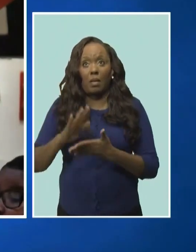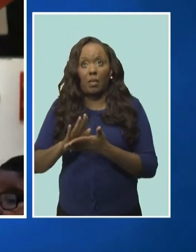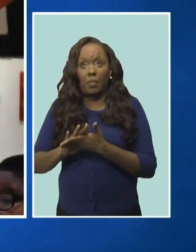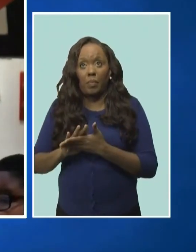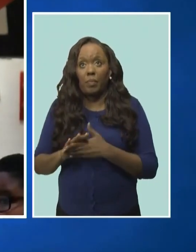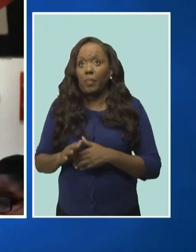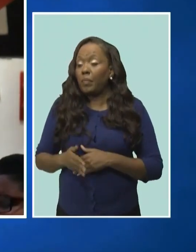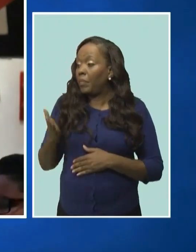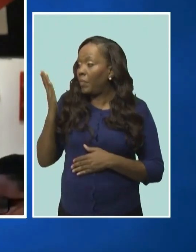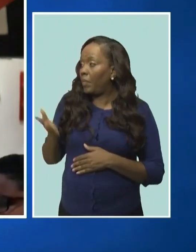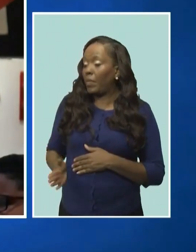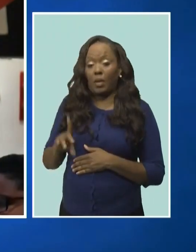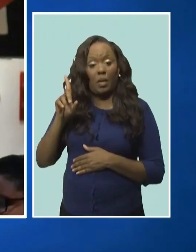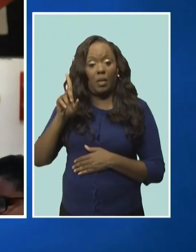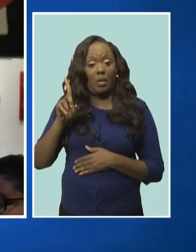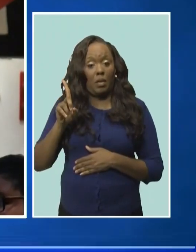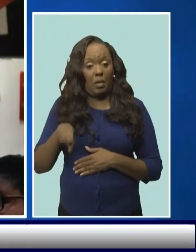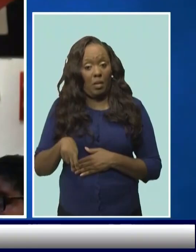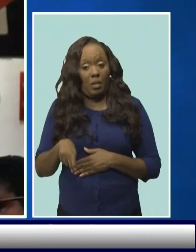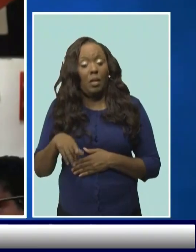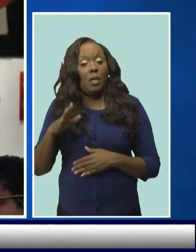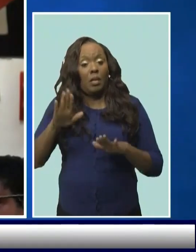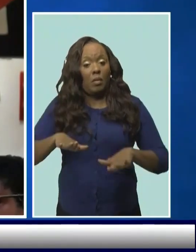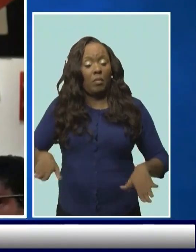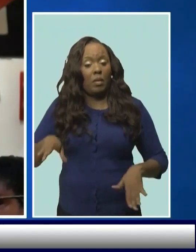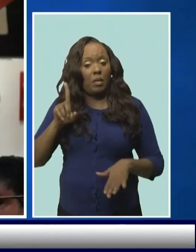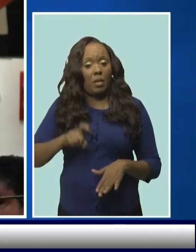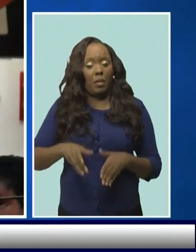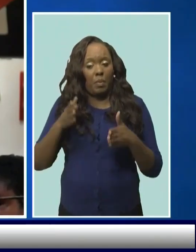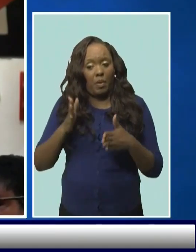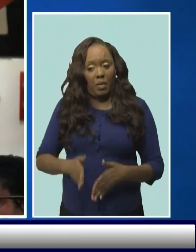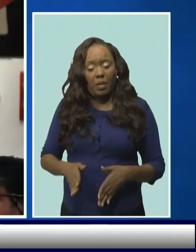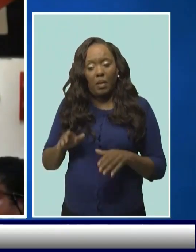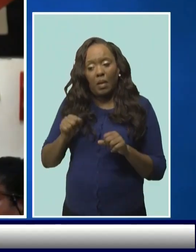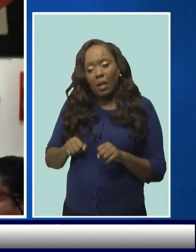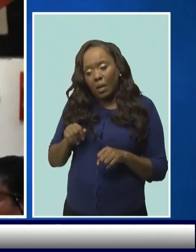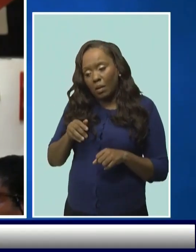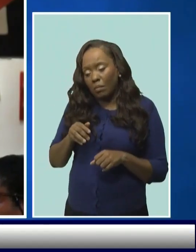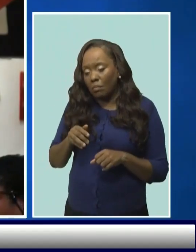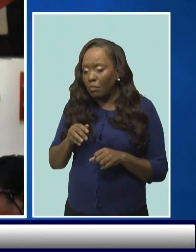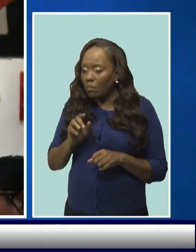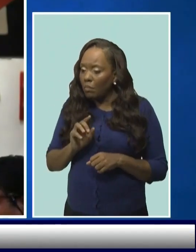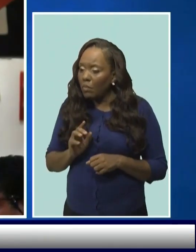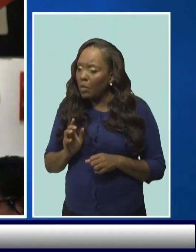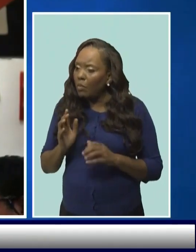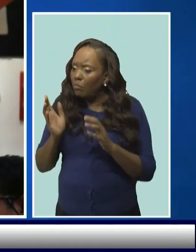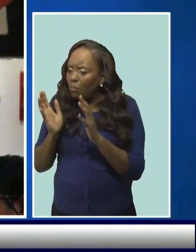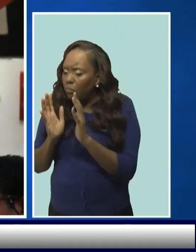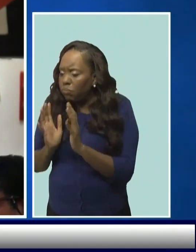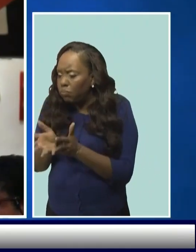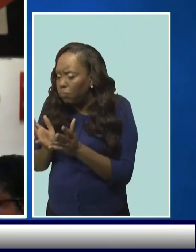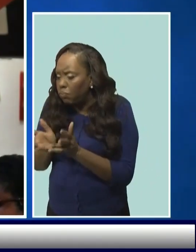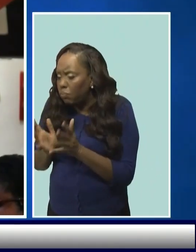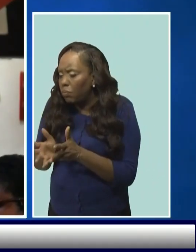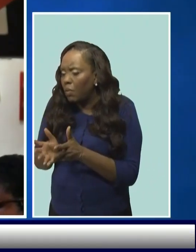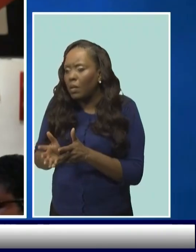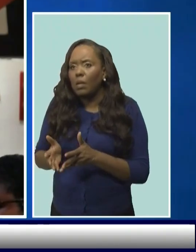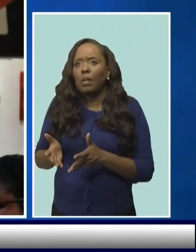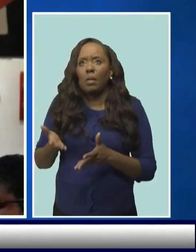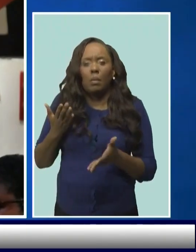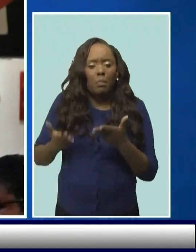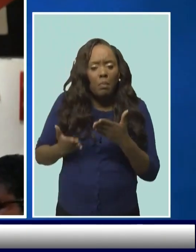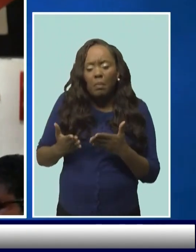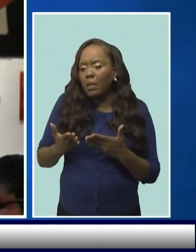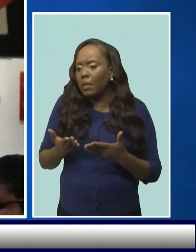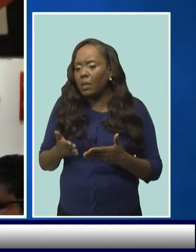need to have someone there that they can confide in, who can recognize the various disabilities,